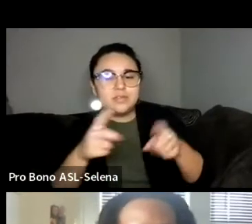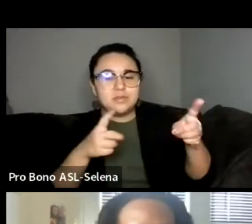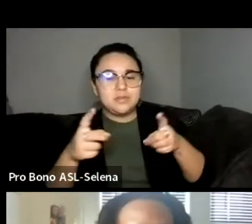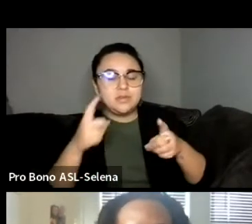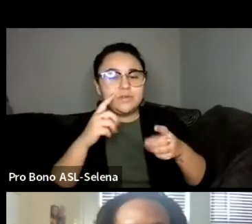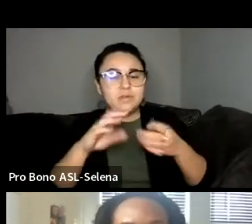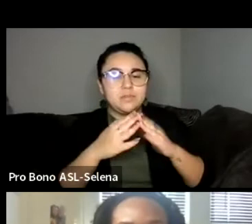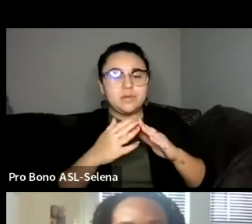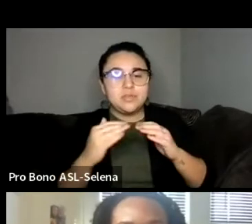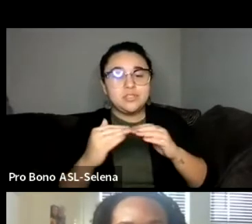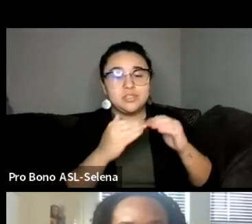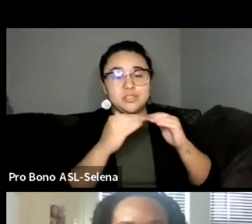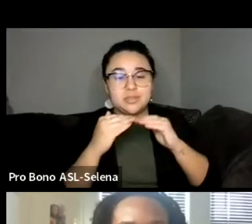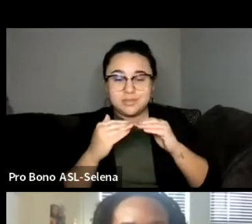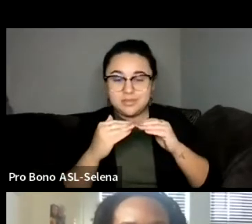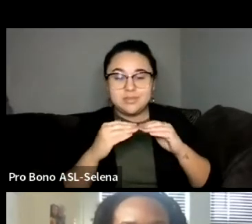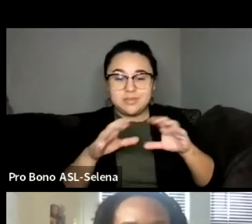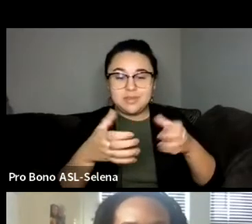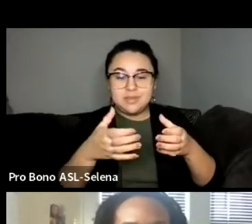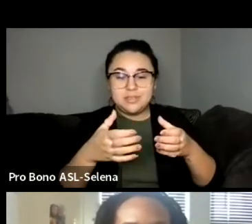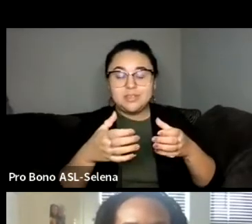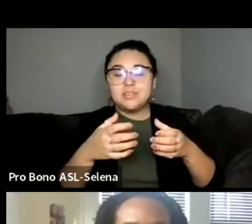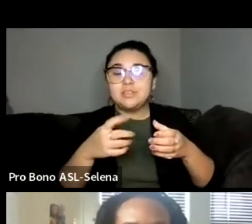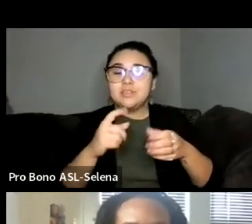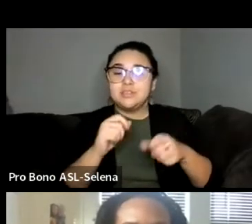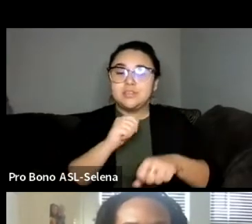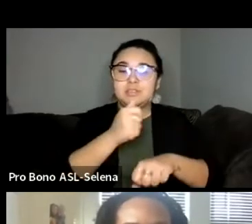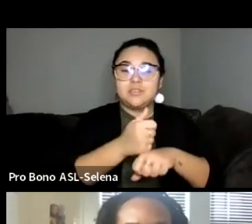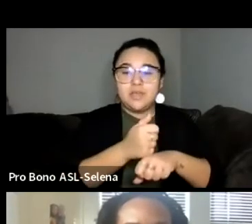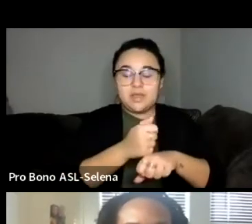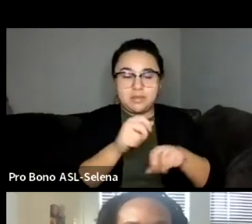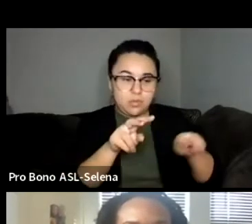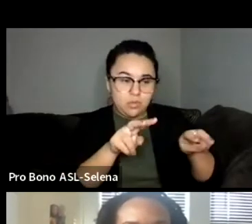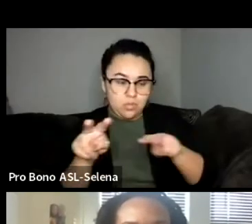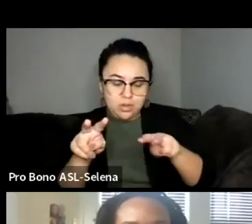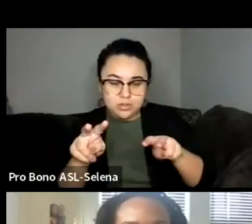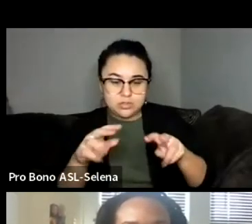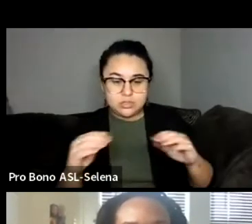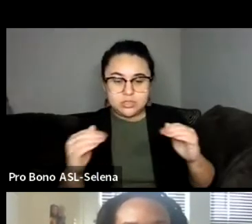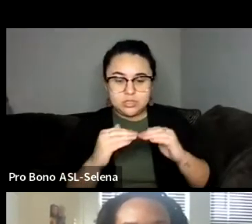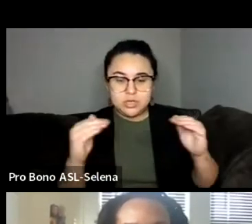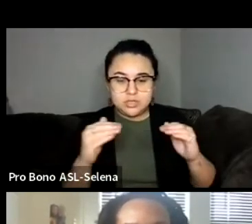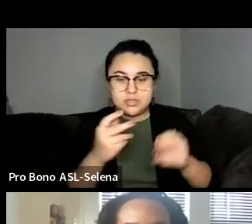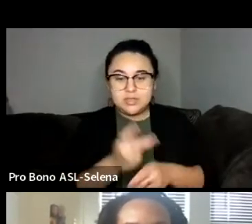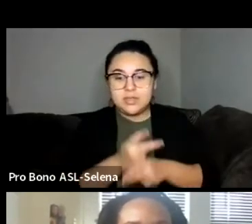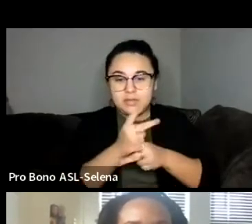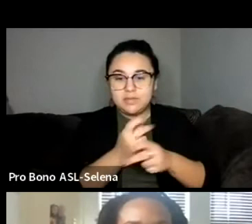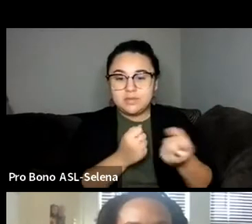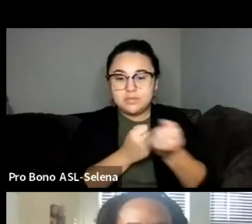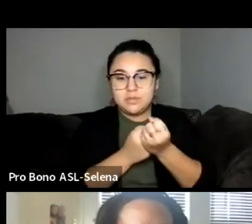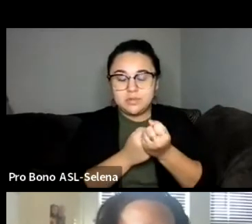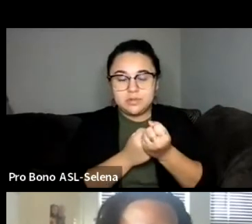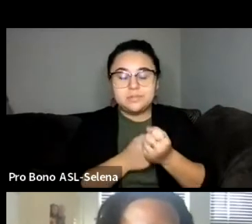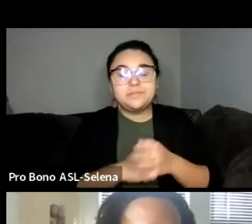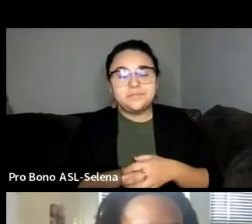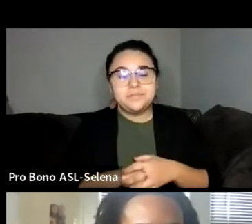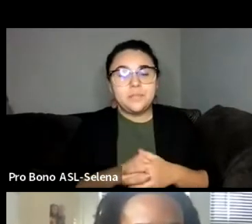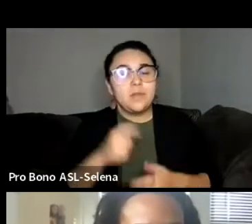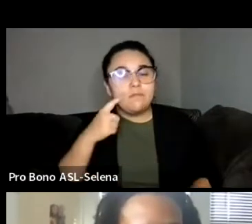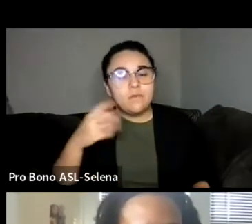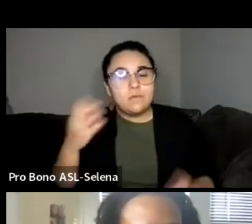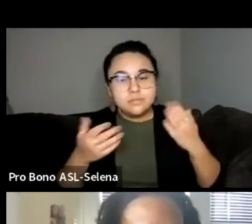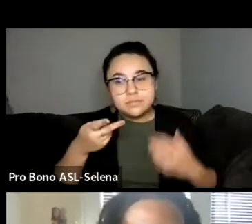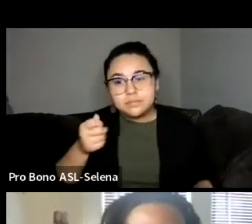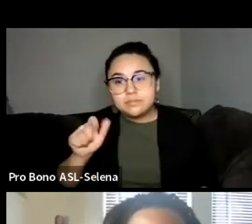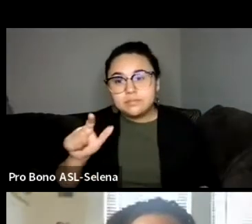Initiatives, where she shapes and oversees the Centering of Justice and Caregiver Support Initiatives for PAAL, national